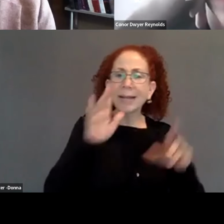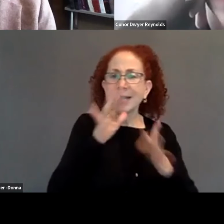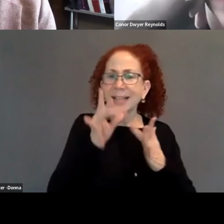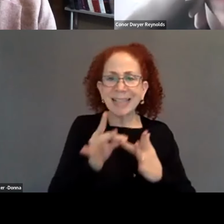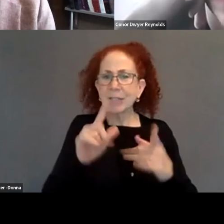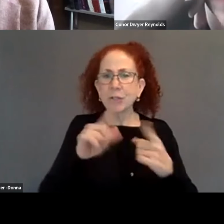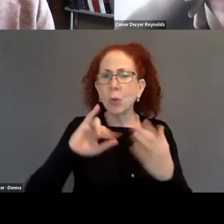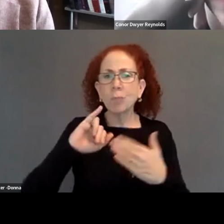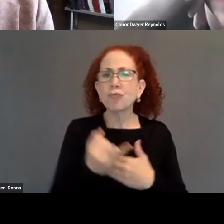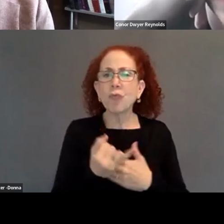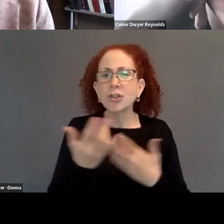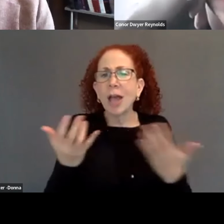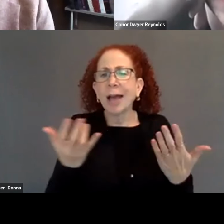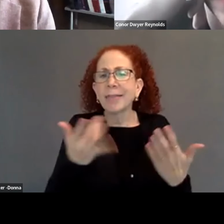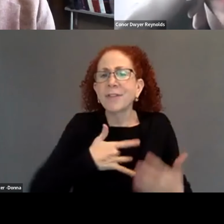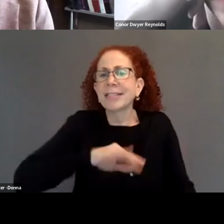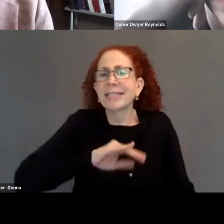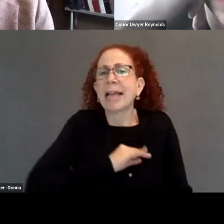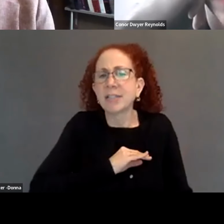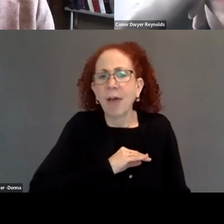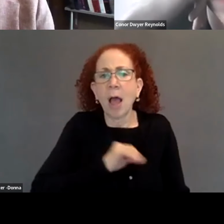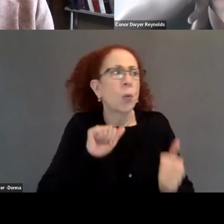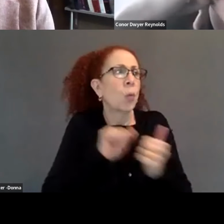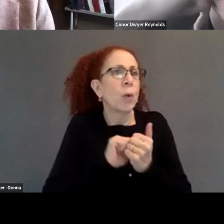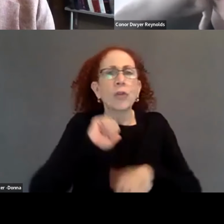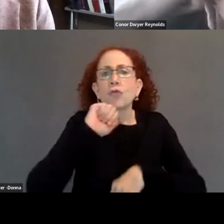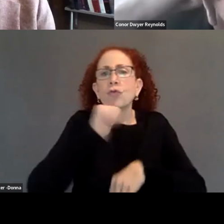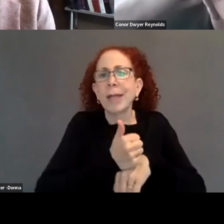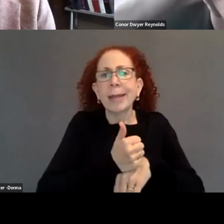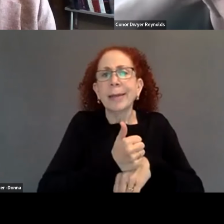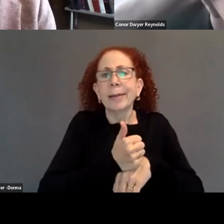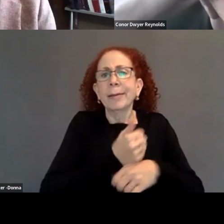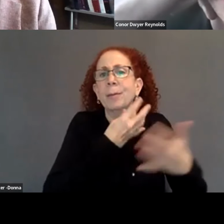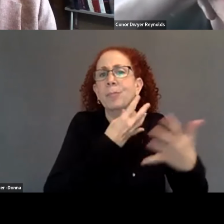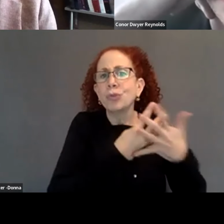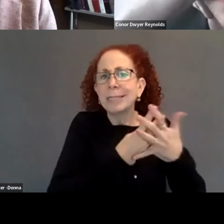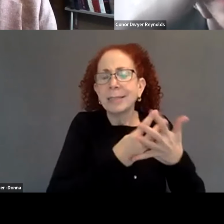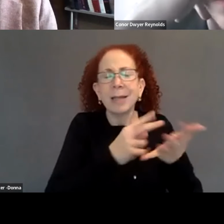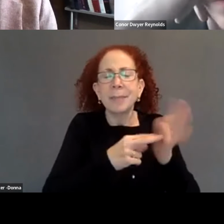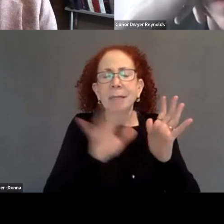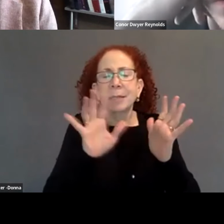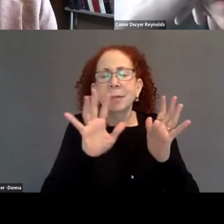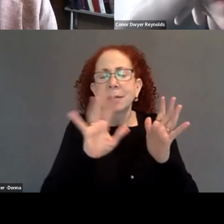project that's necessarily satisfied with creating carceral prisons.